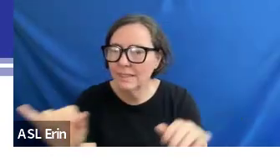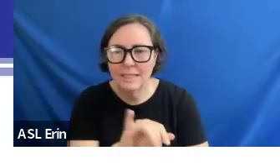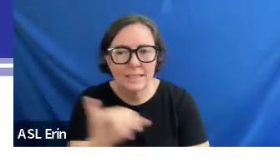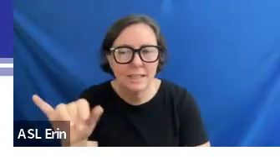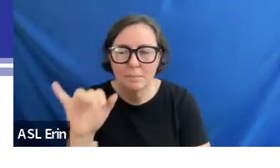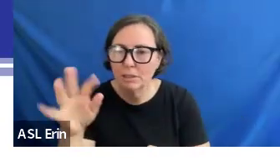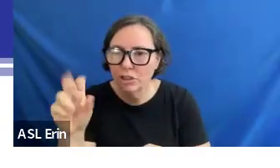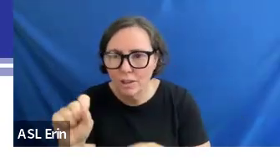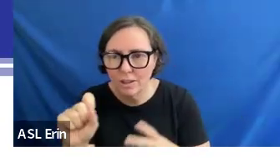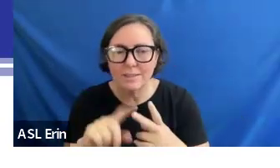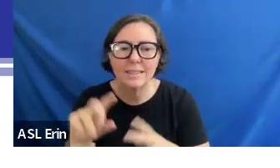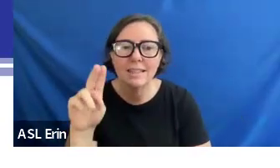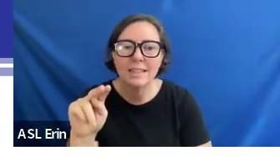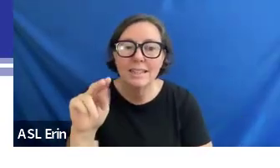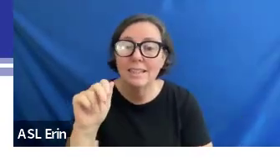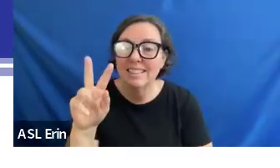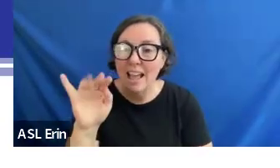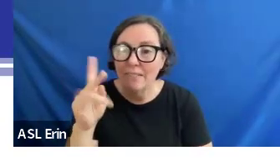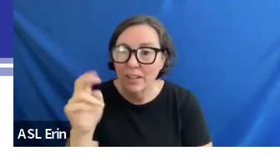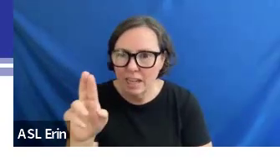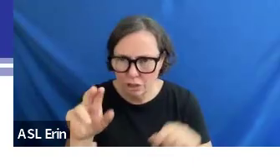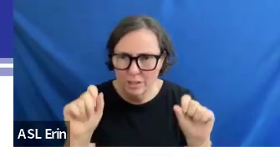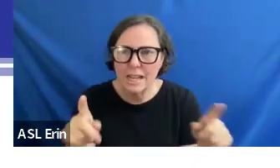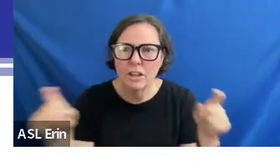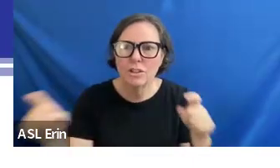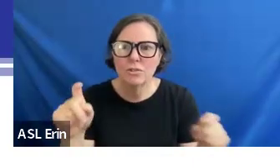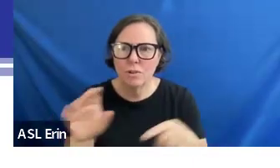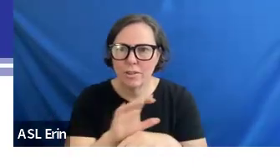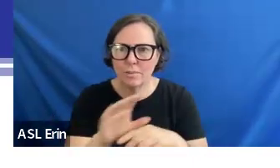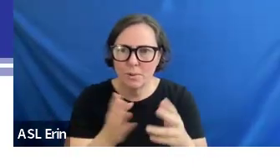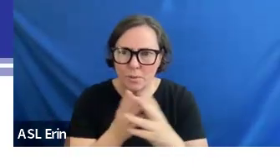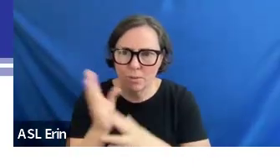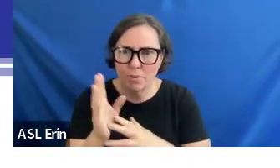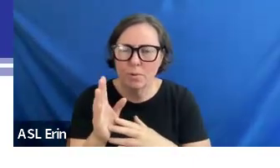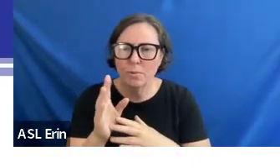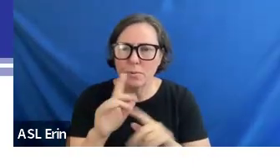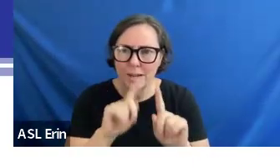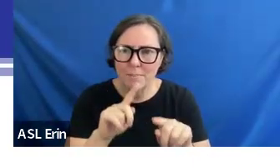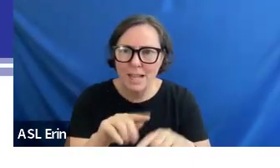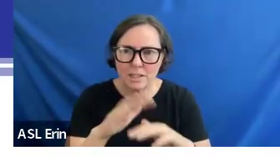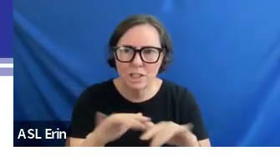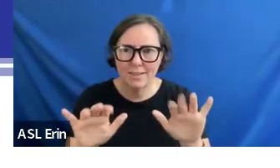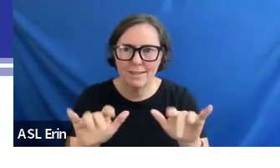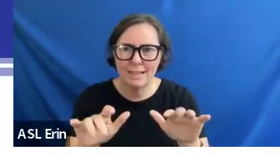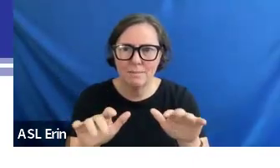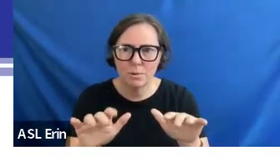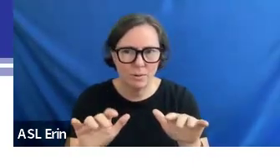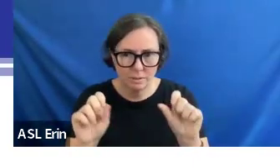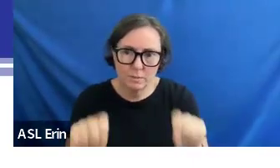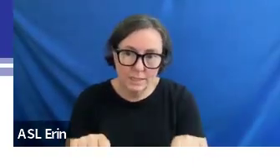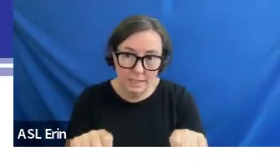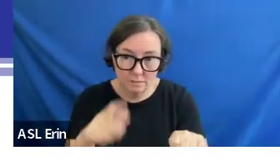or Navigator, you can still control your computer with a bunch of those commands. And for some, it might